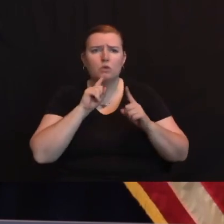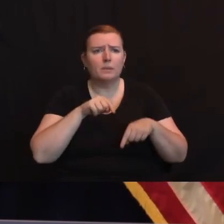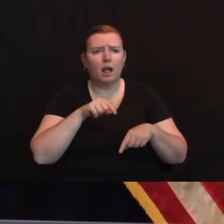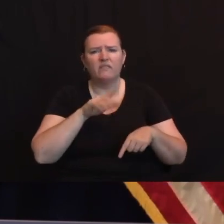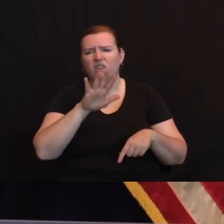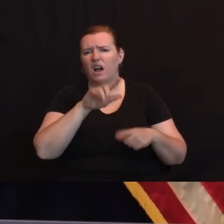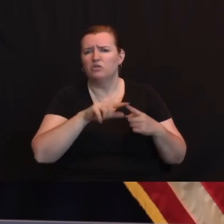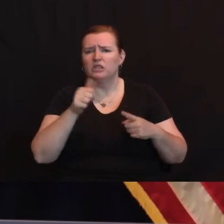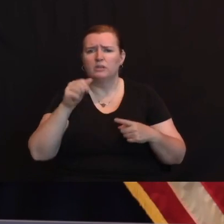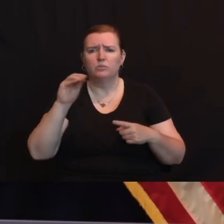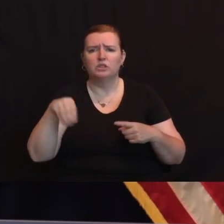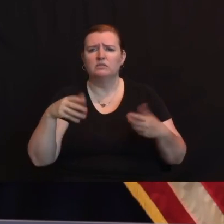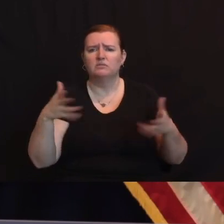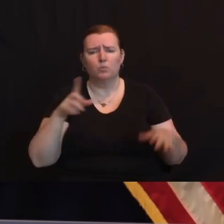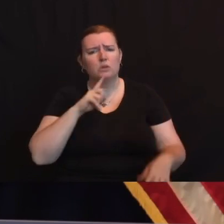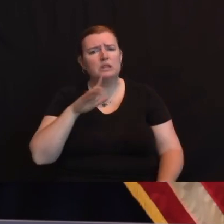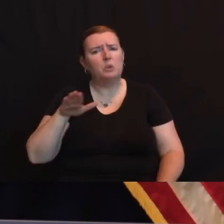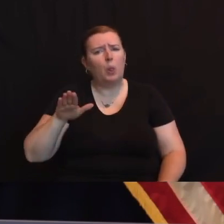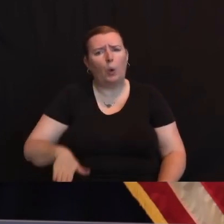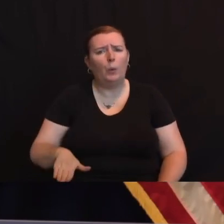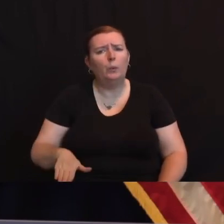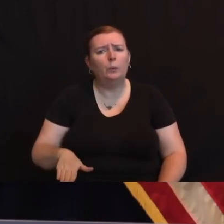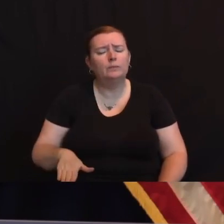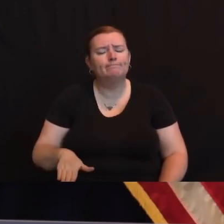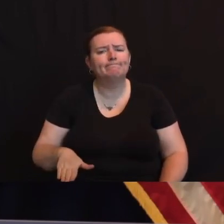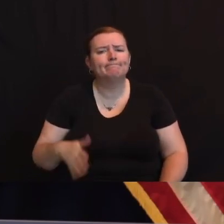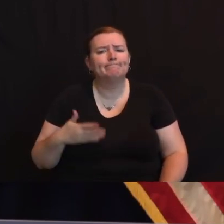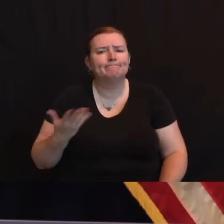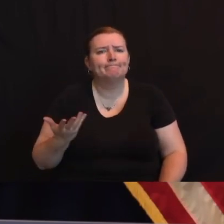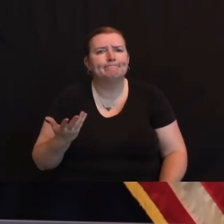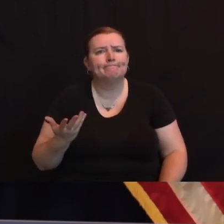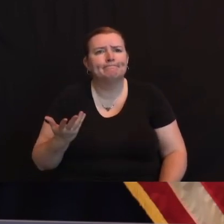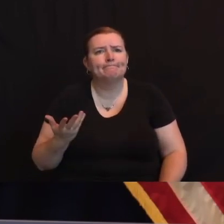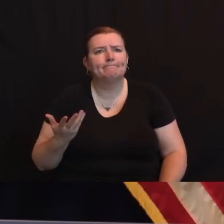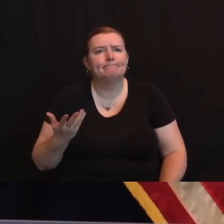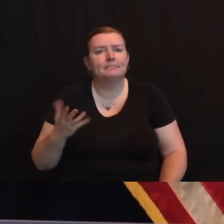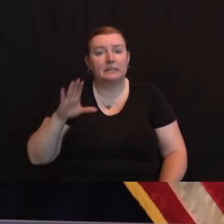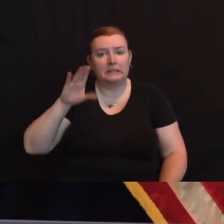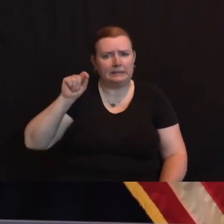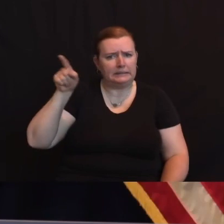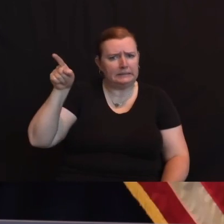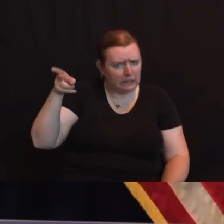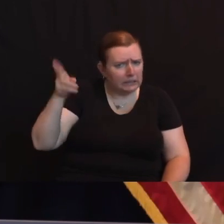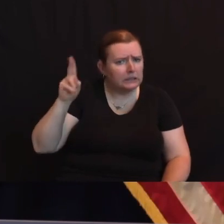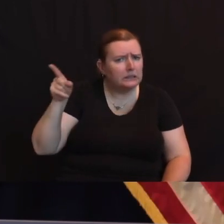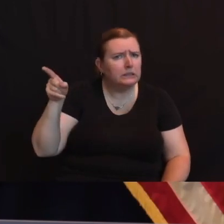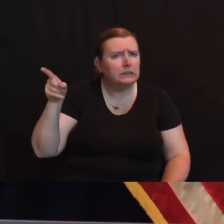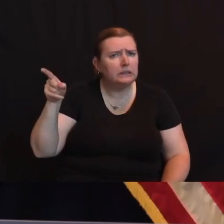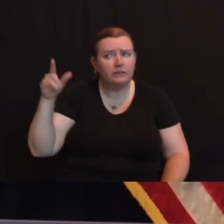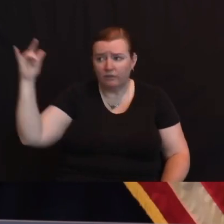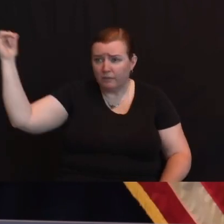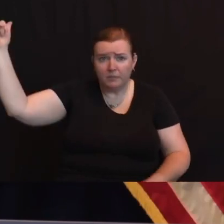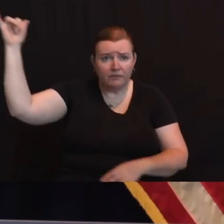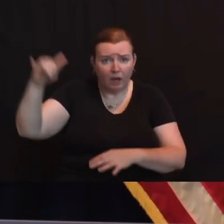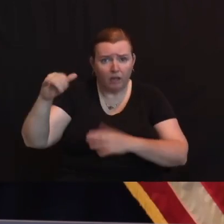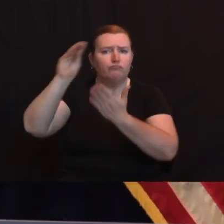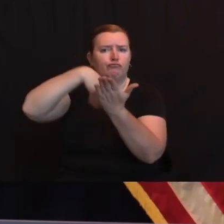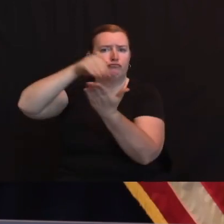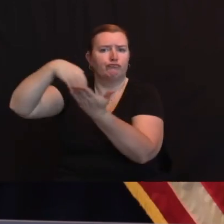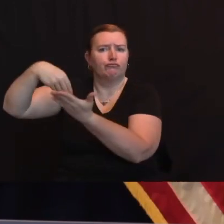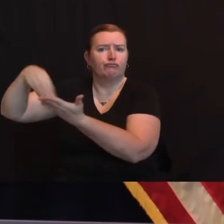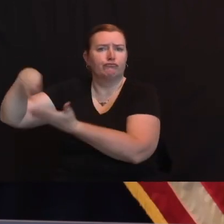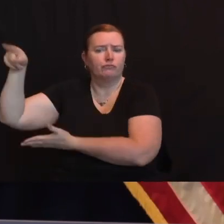pretty low comparatively to Connecticut, I must say. So we're working more on the public awareness